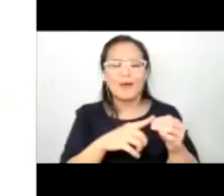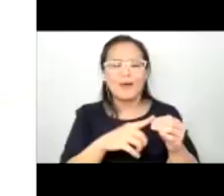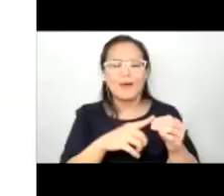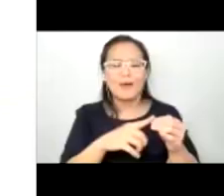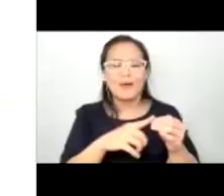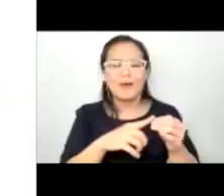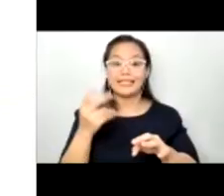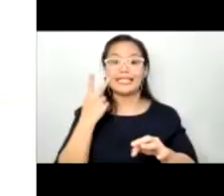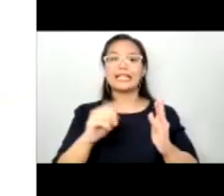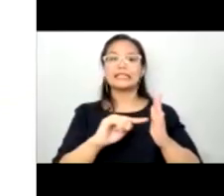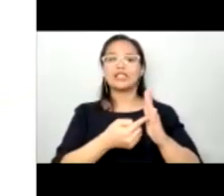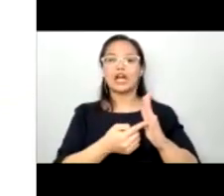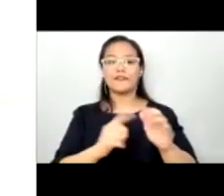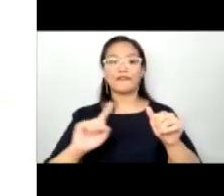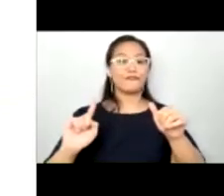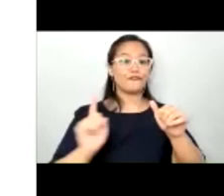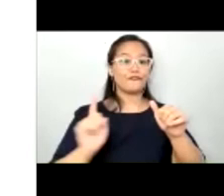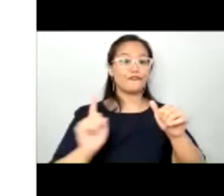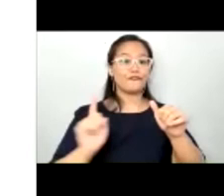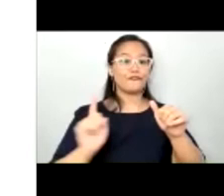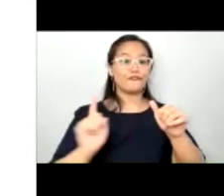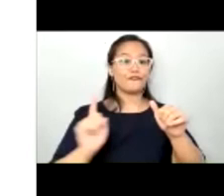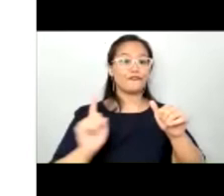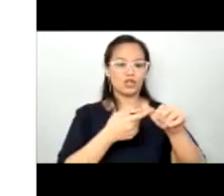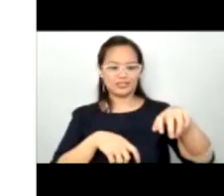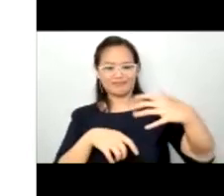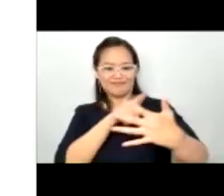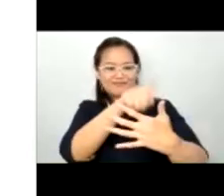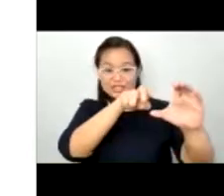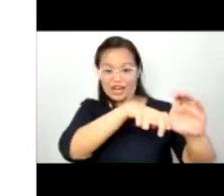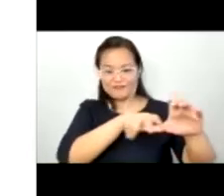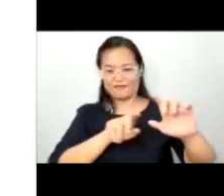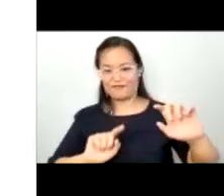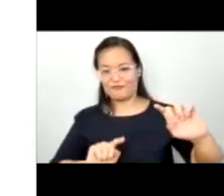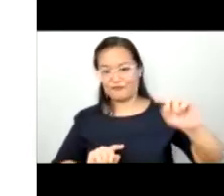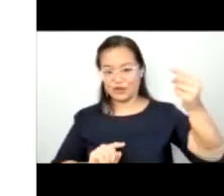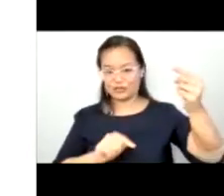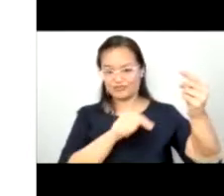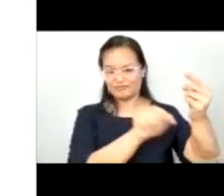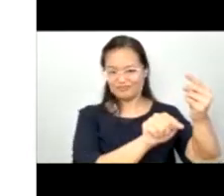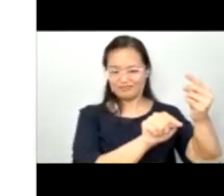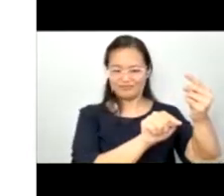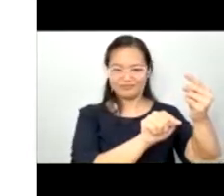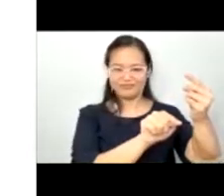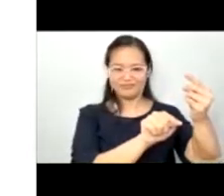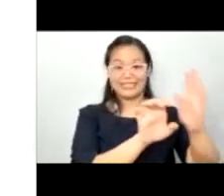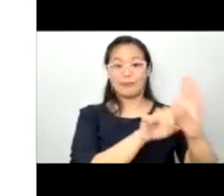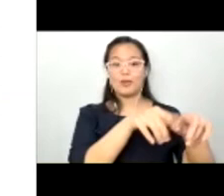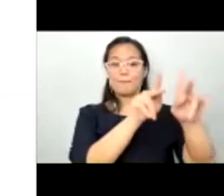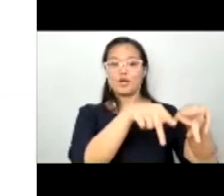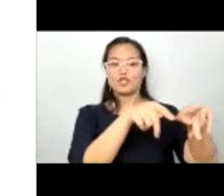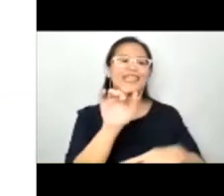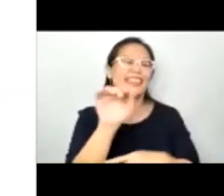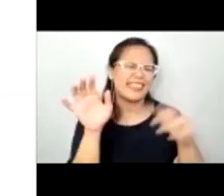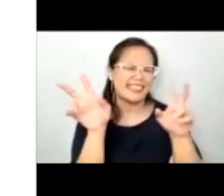this first arrow pointing down, so for example, that person is